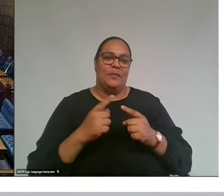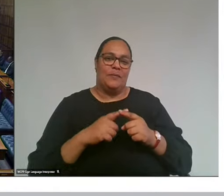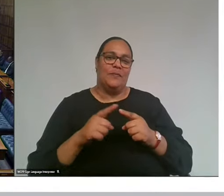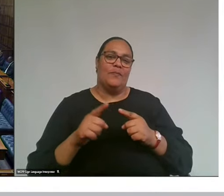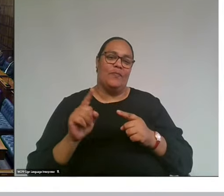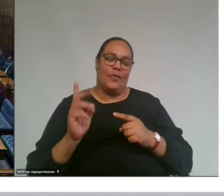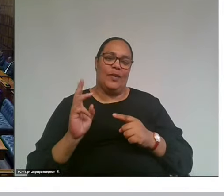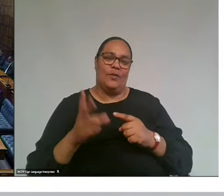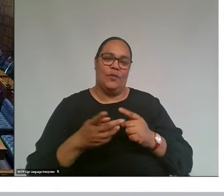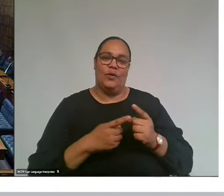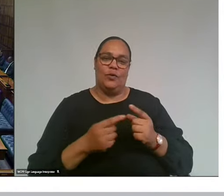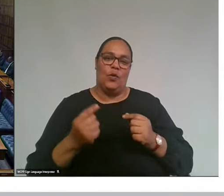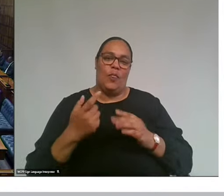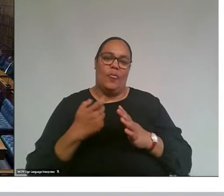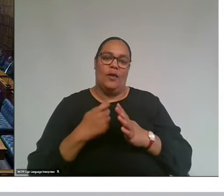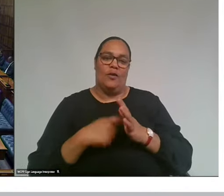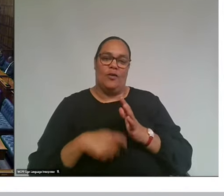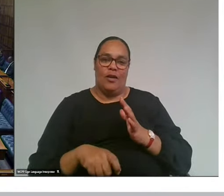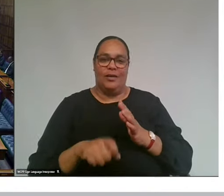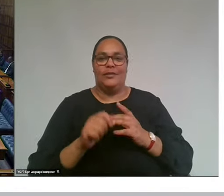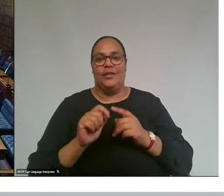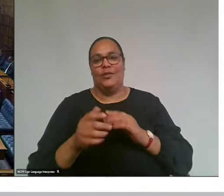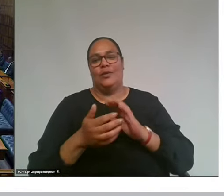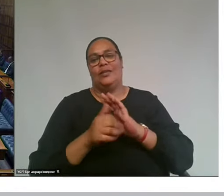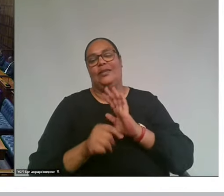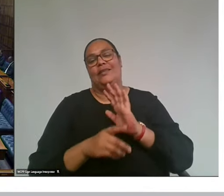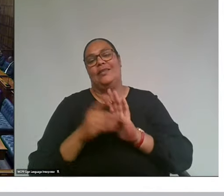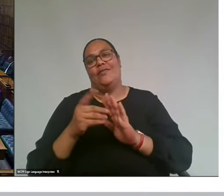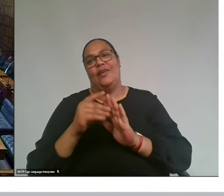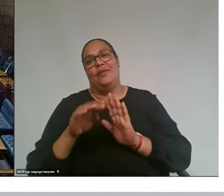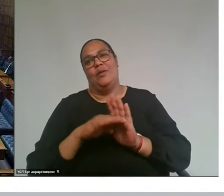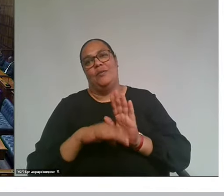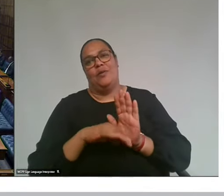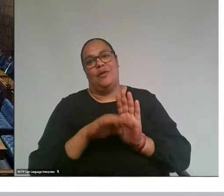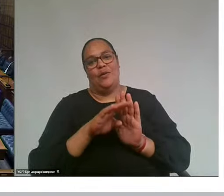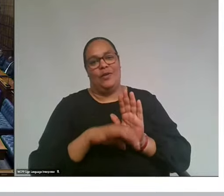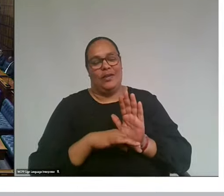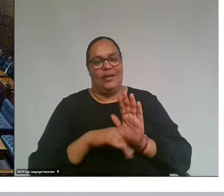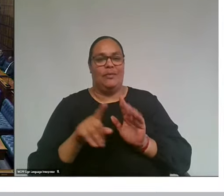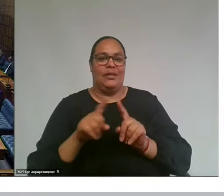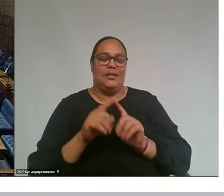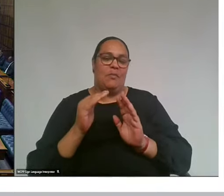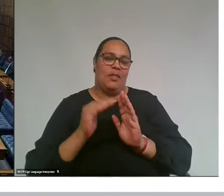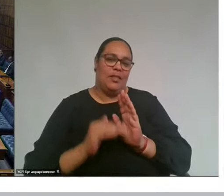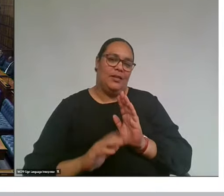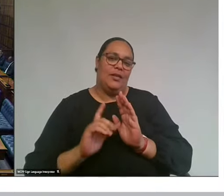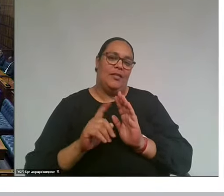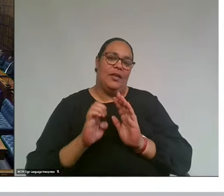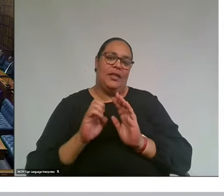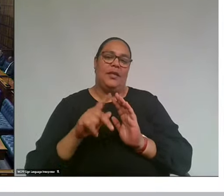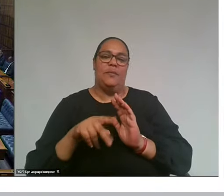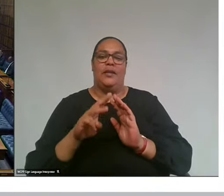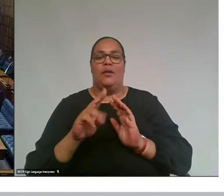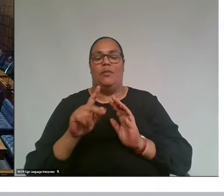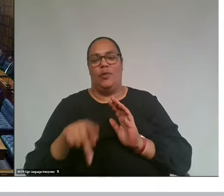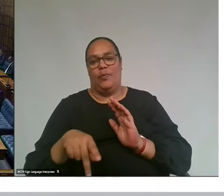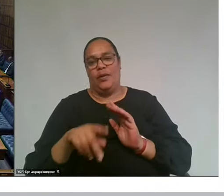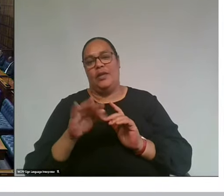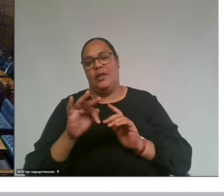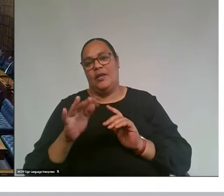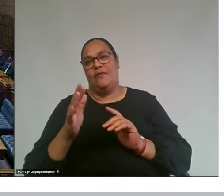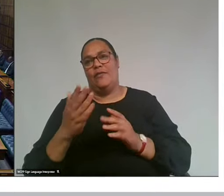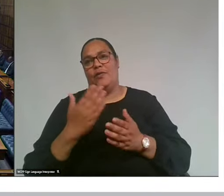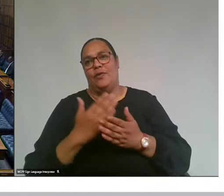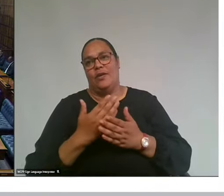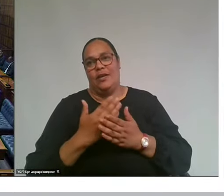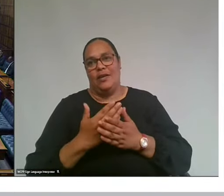that the cost of their skills development program is even lesser than epwp if we if